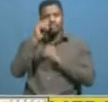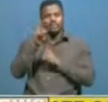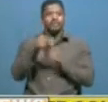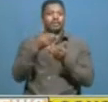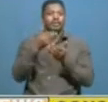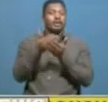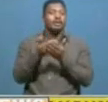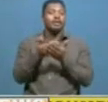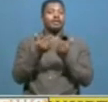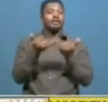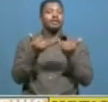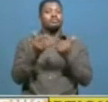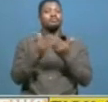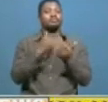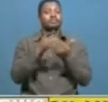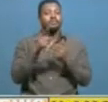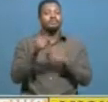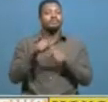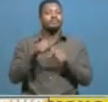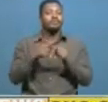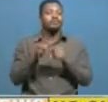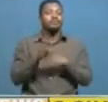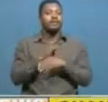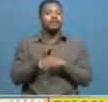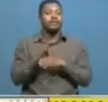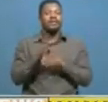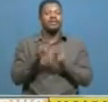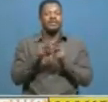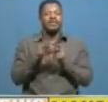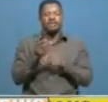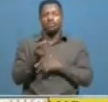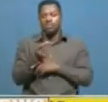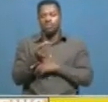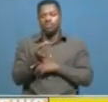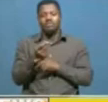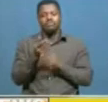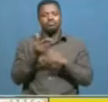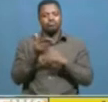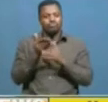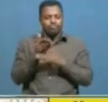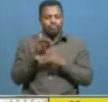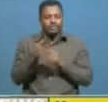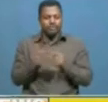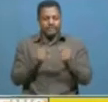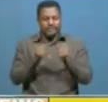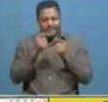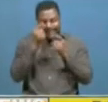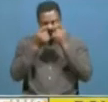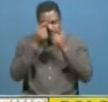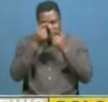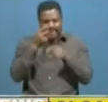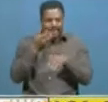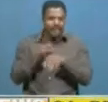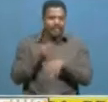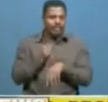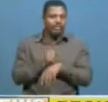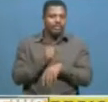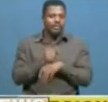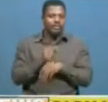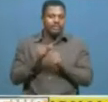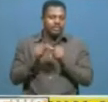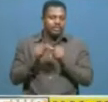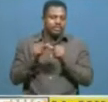says, though she started her business with very little, through strategic thinking, hard work and